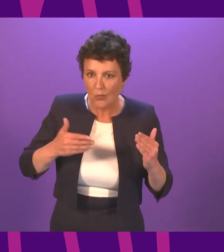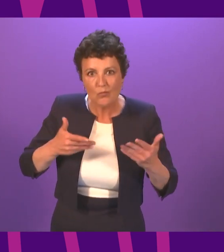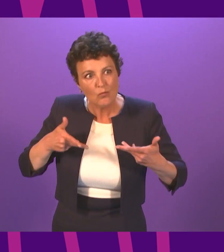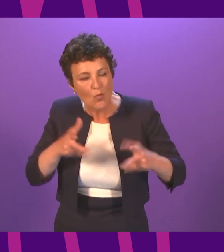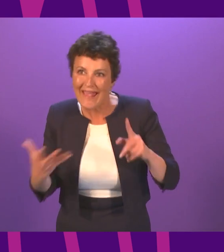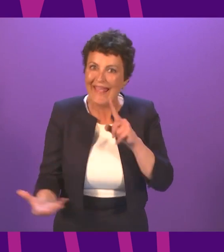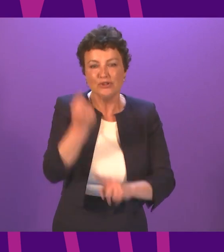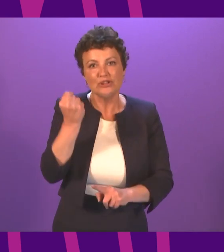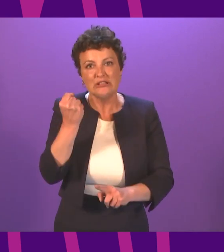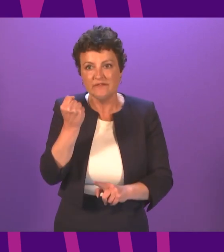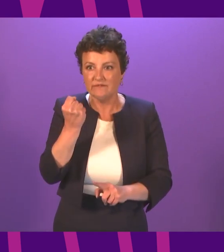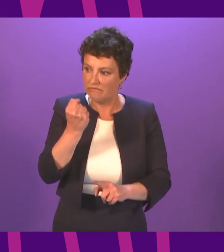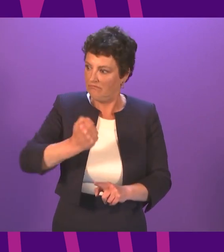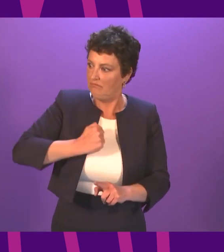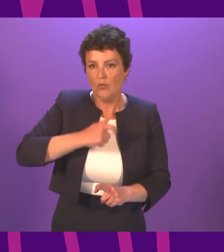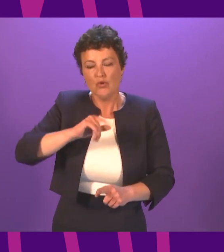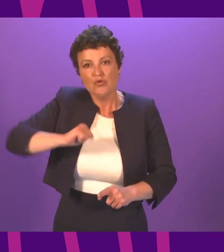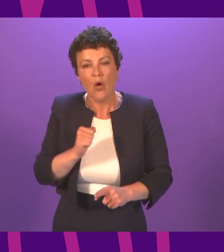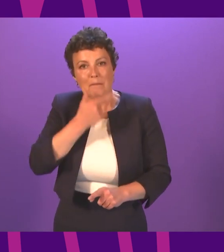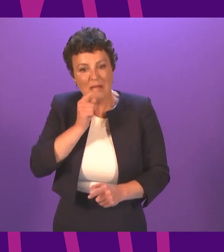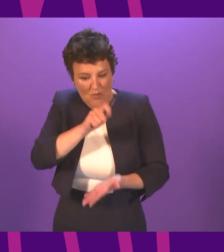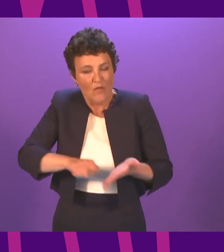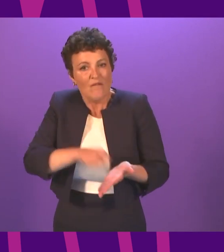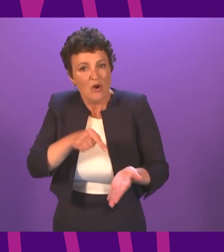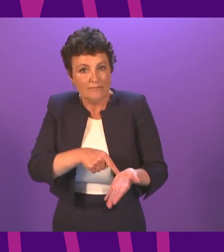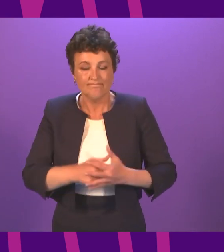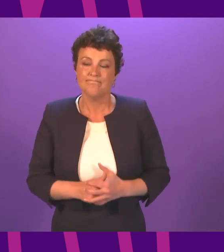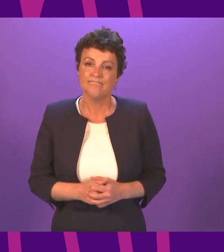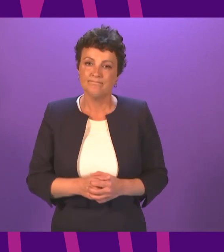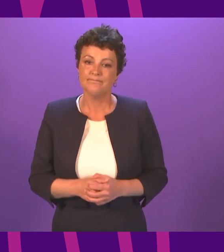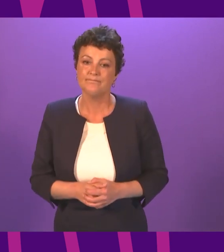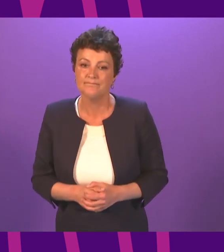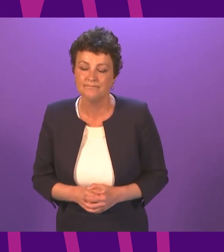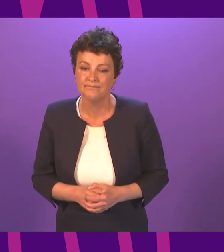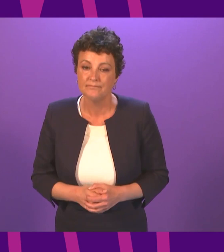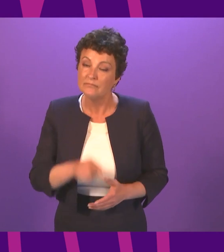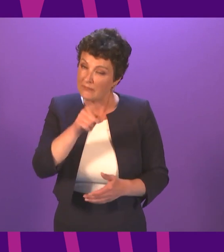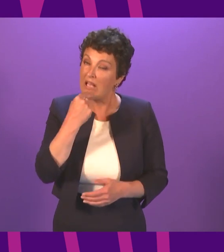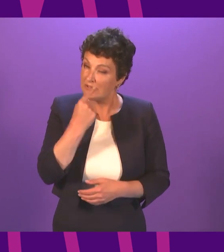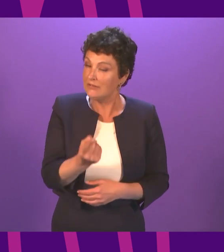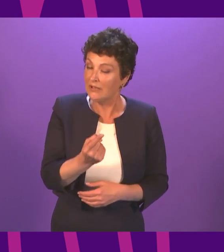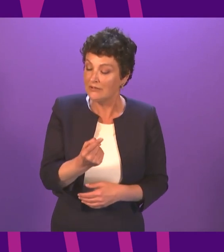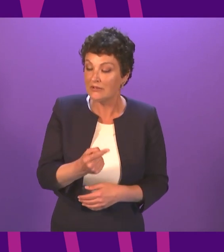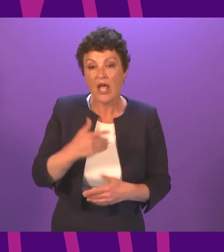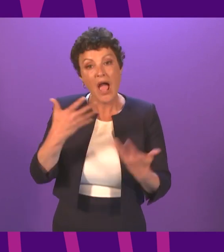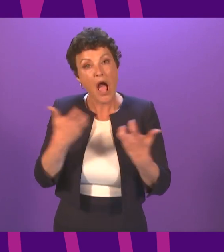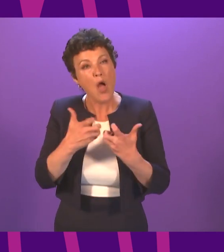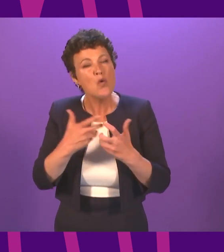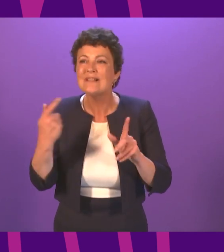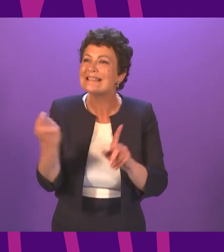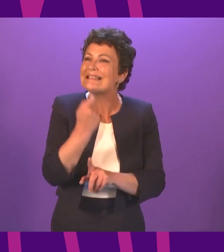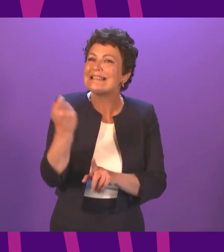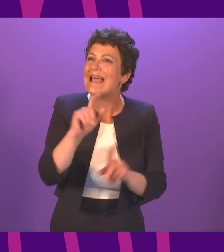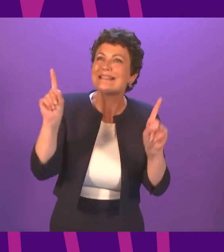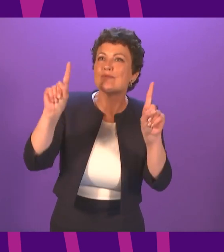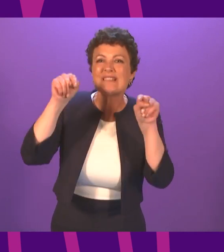point. Unity of purpose for any country is an important condition of success. But unity is not achieved by